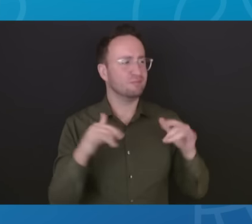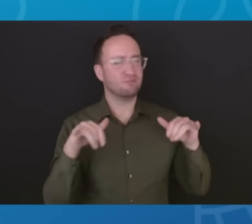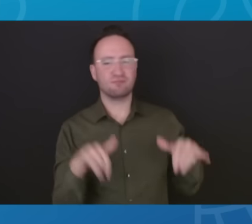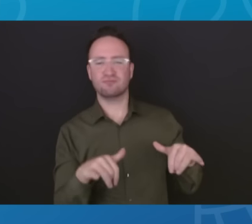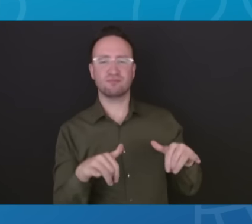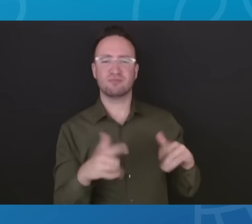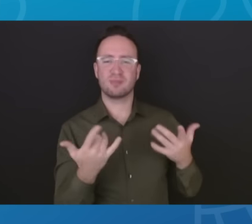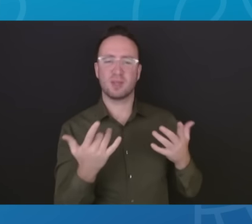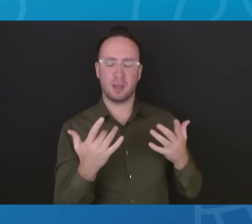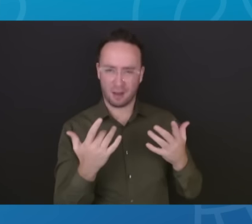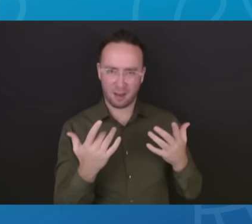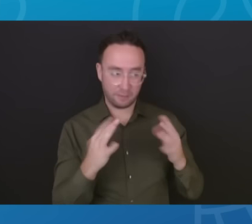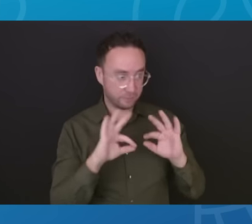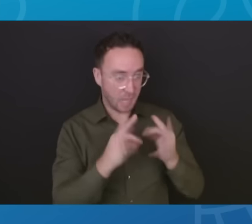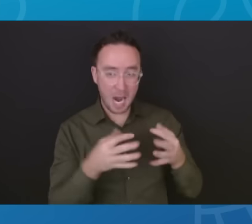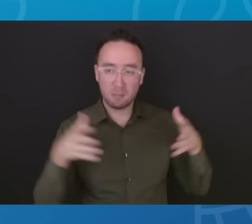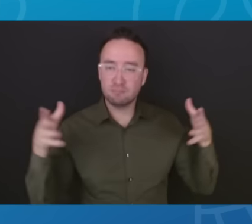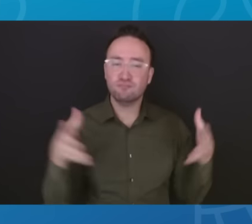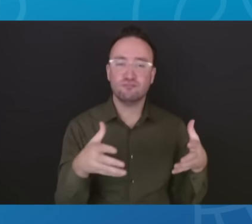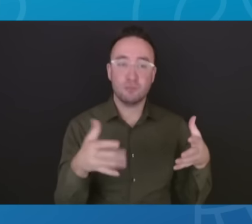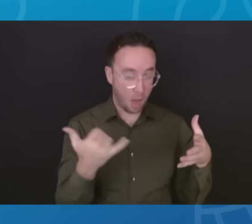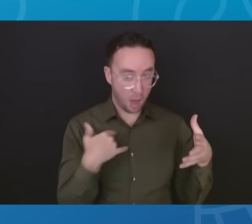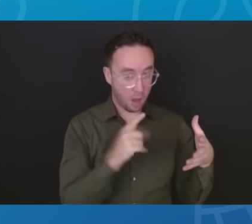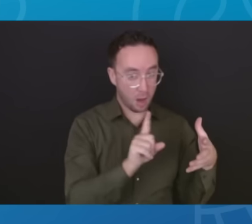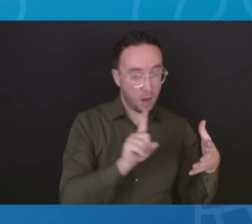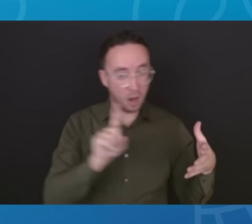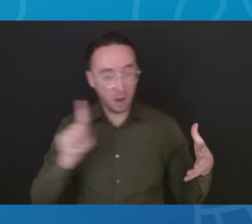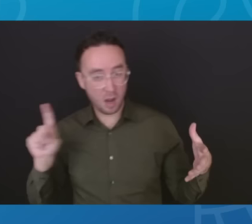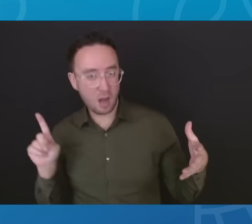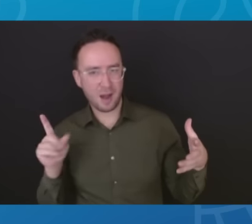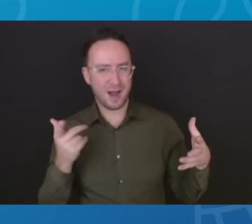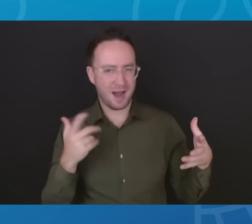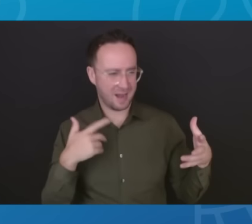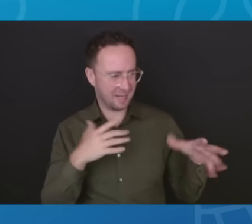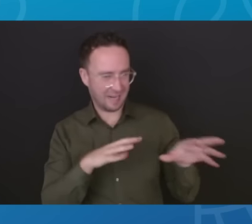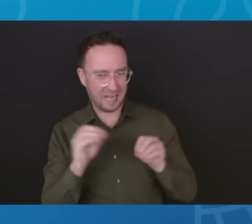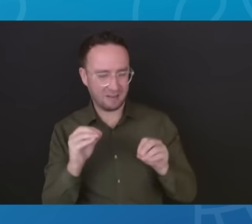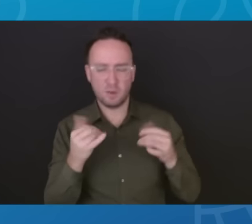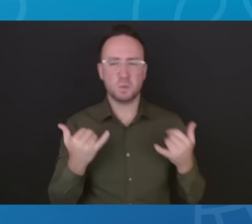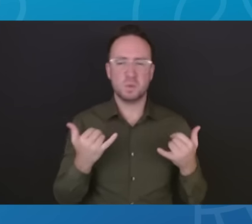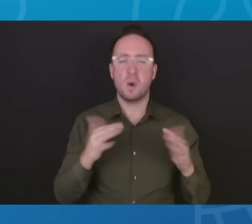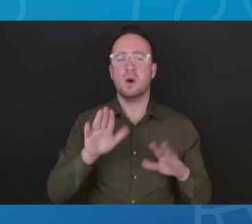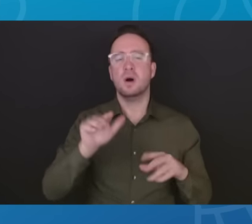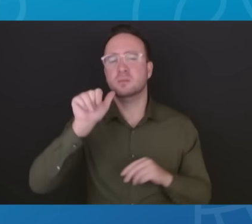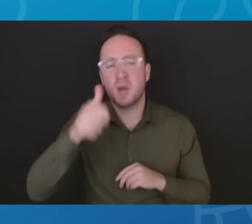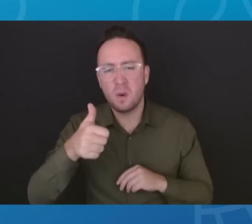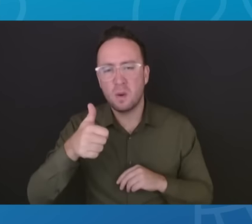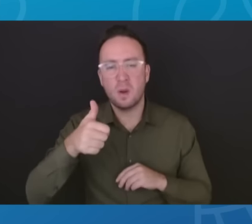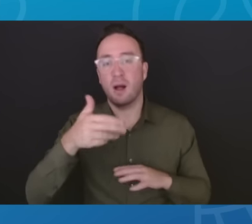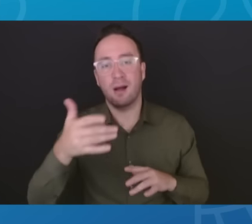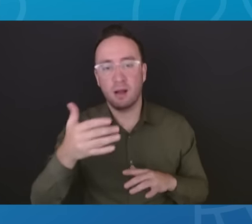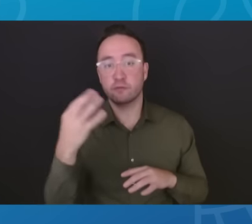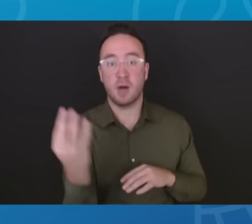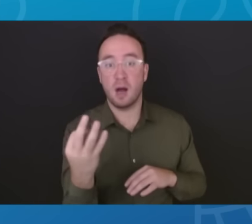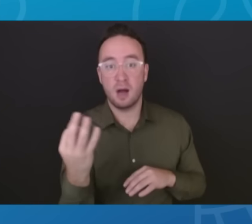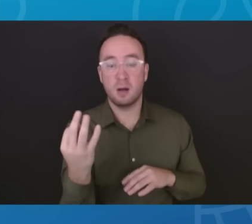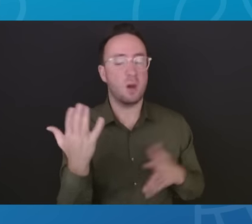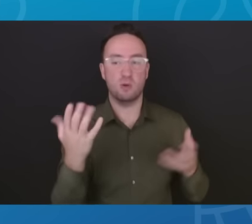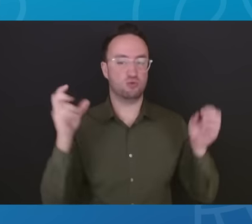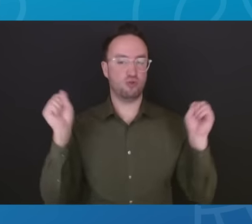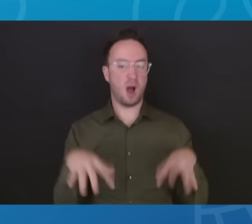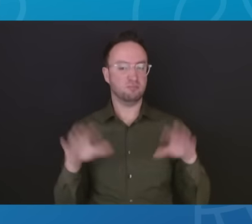they decide, I'm not going to leave today. Maybe I'll leave tomorrow. Maybe I won't leave at all. And it is up to them, of course, to make